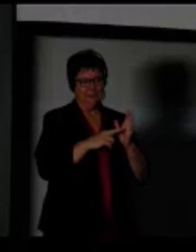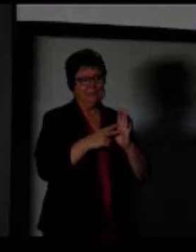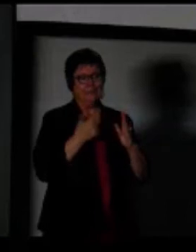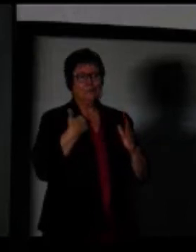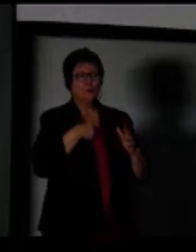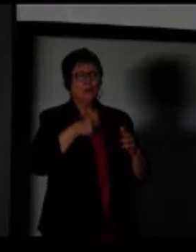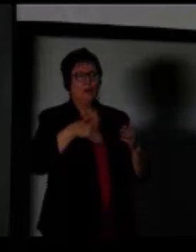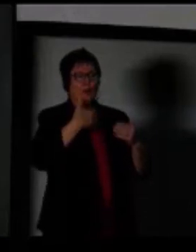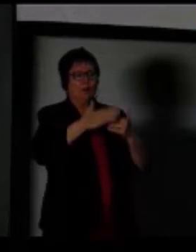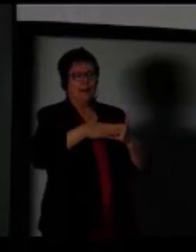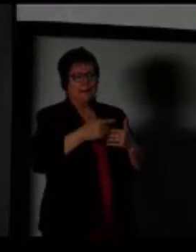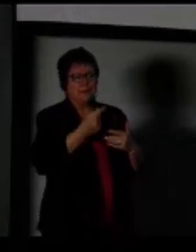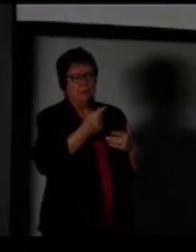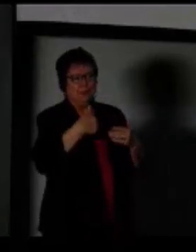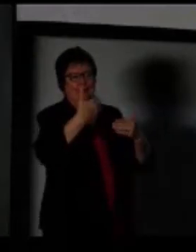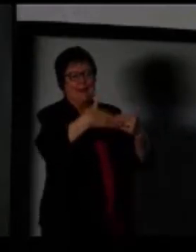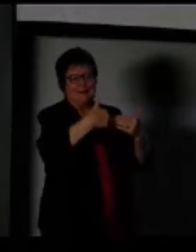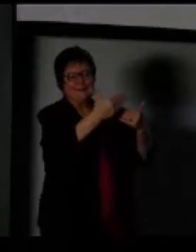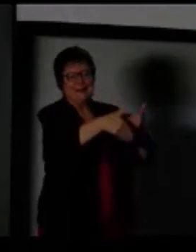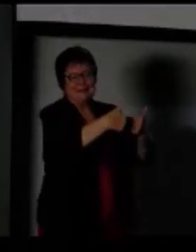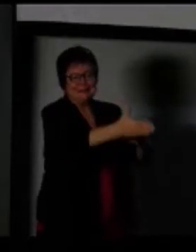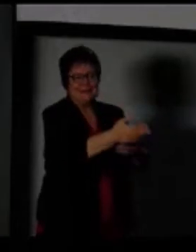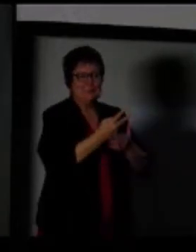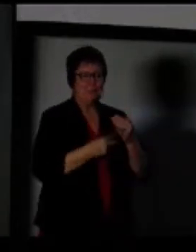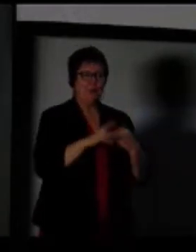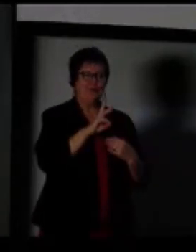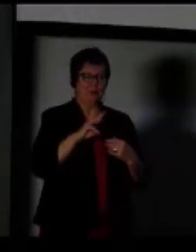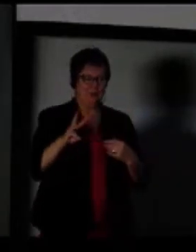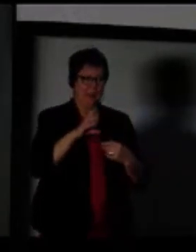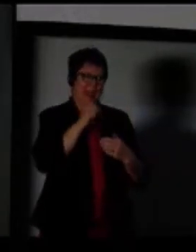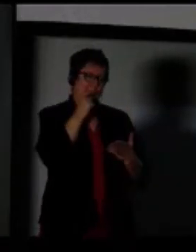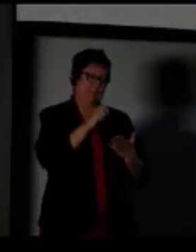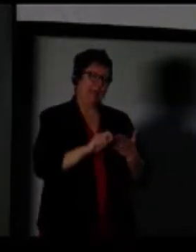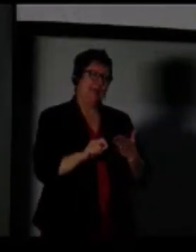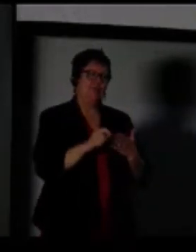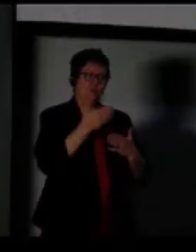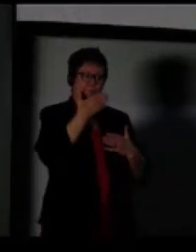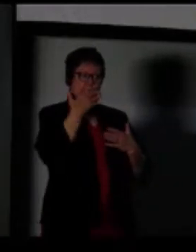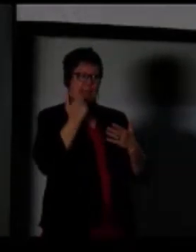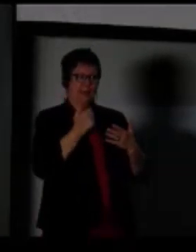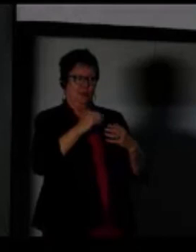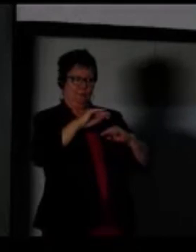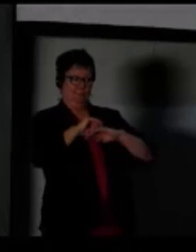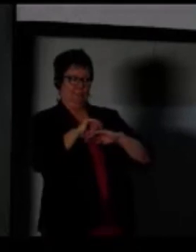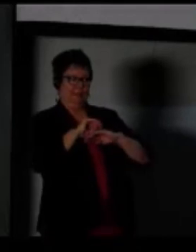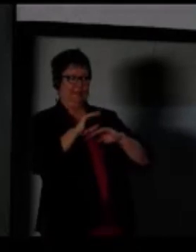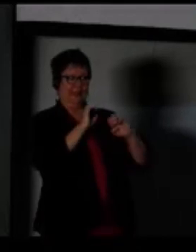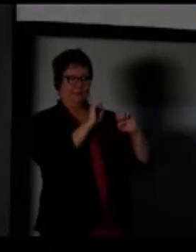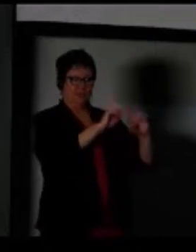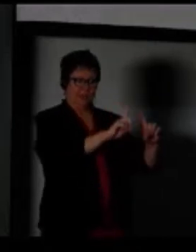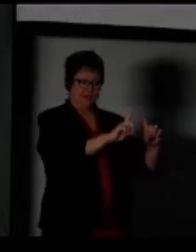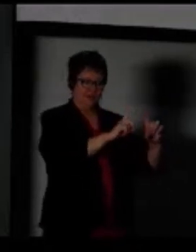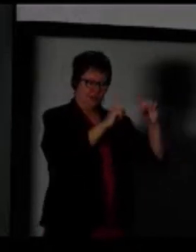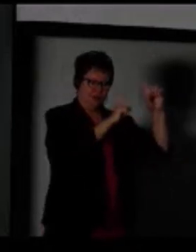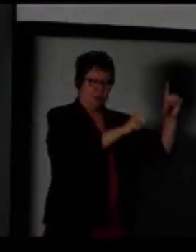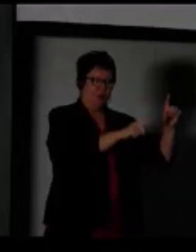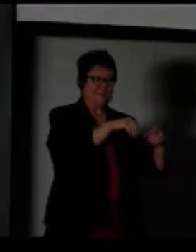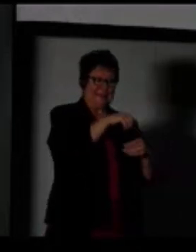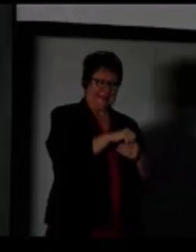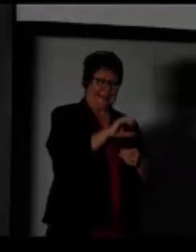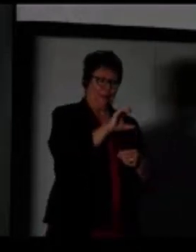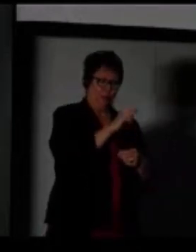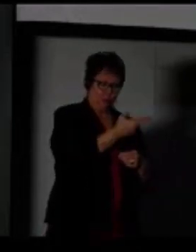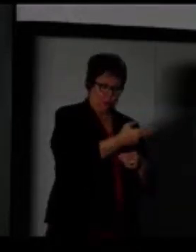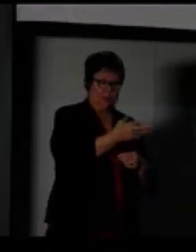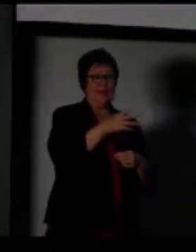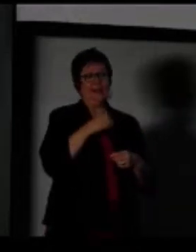iteration of both our website and pen to better serve all of our educational initiatives, both within the Cooper Hewitt and